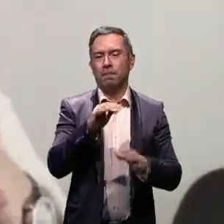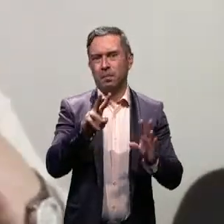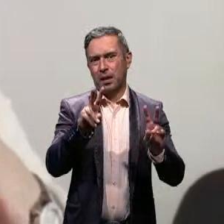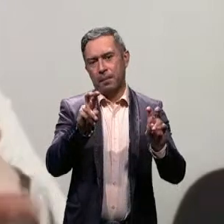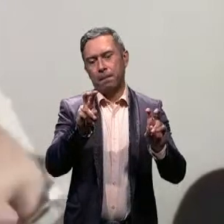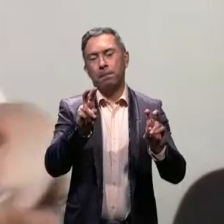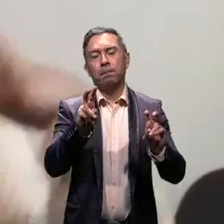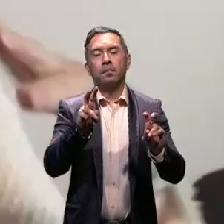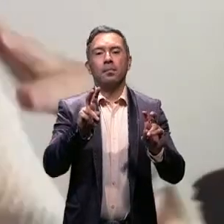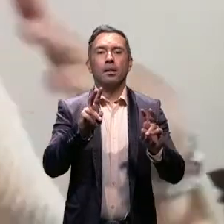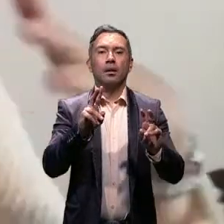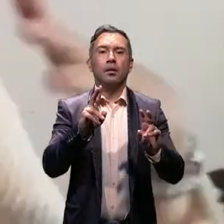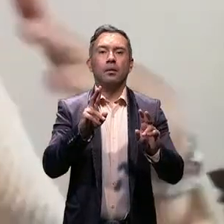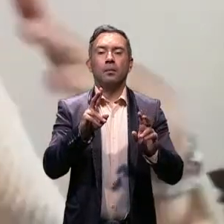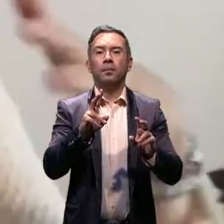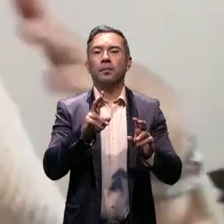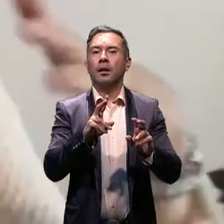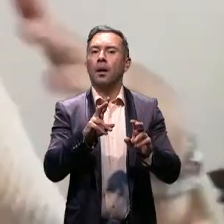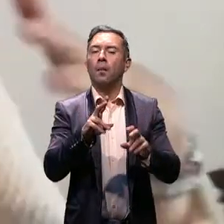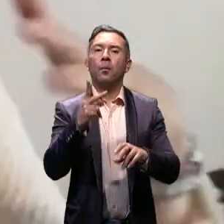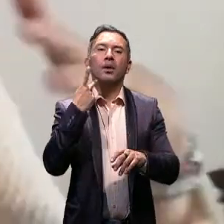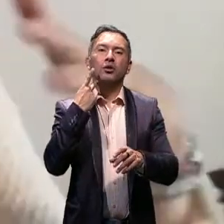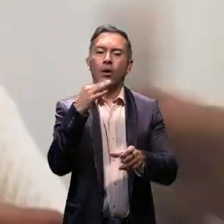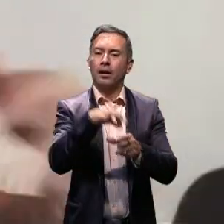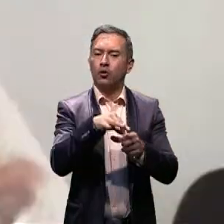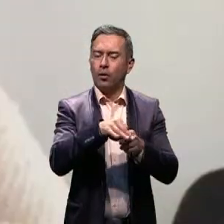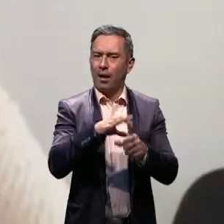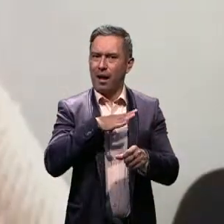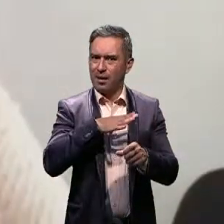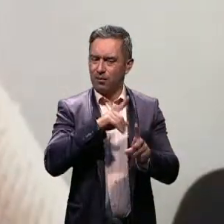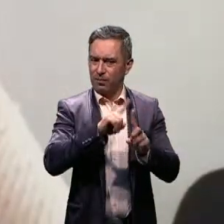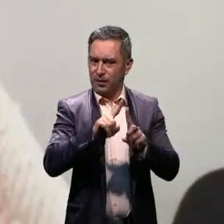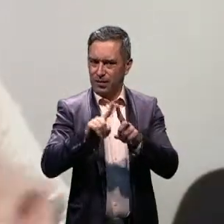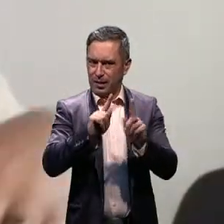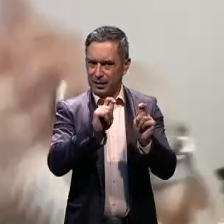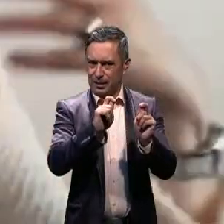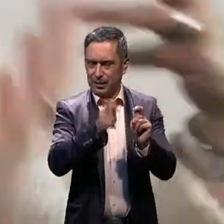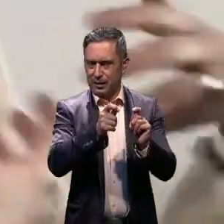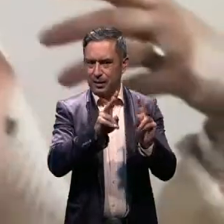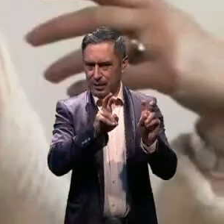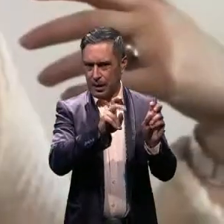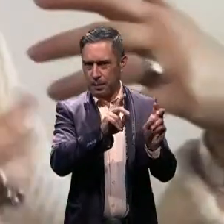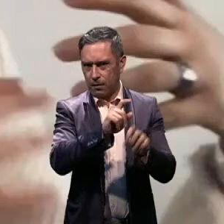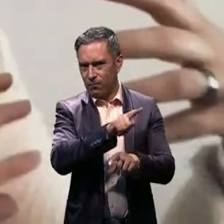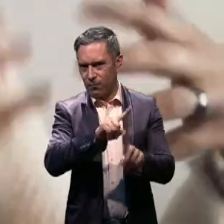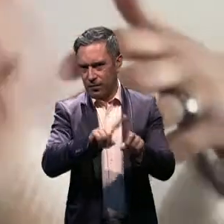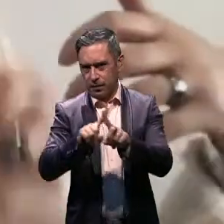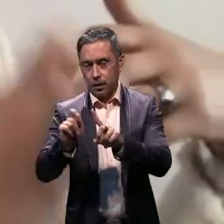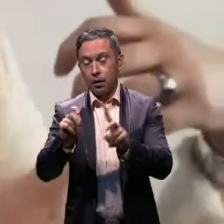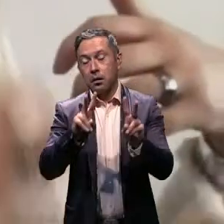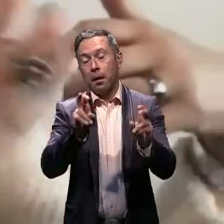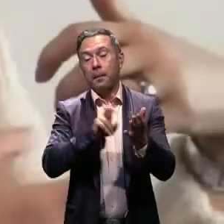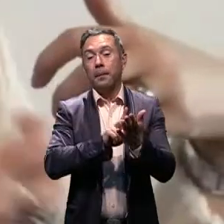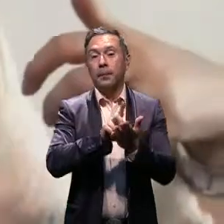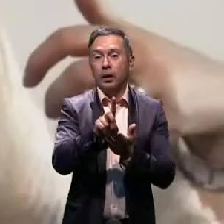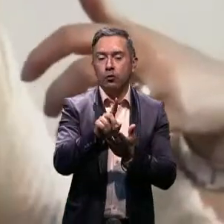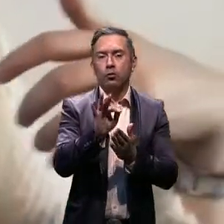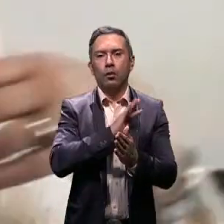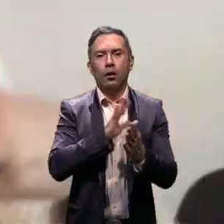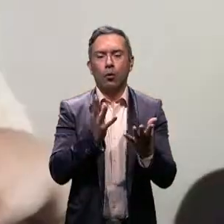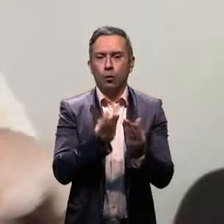electoral matter has some specificities that are very important, and the difference between that one and other